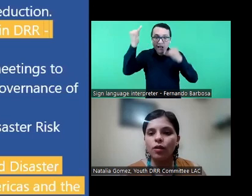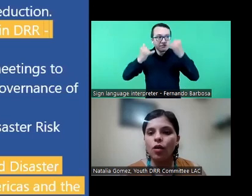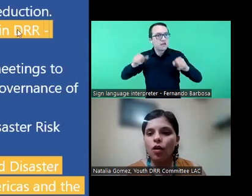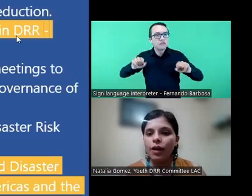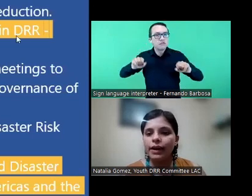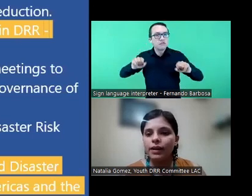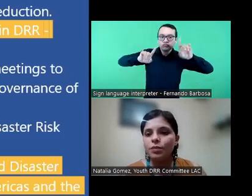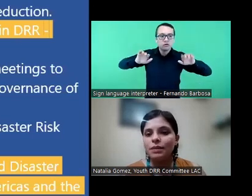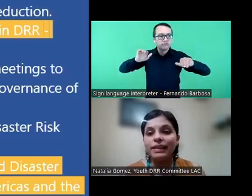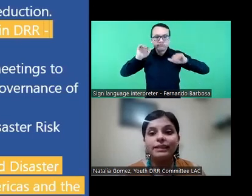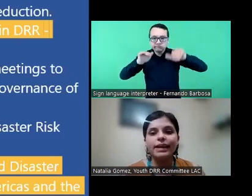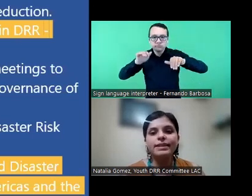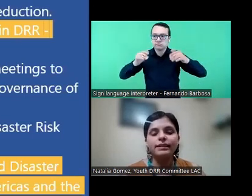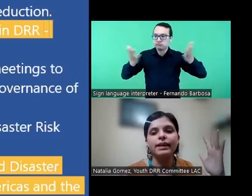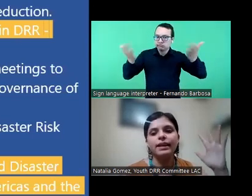on time.